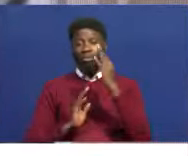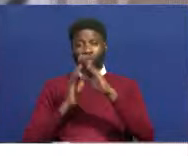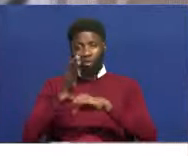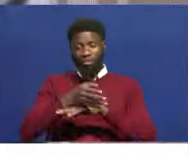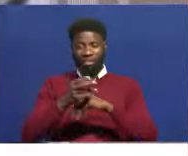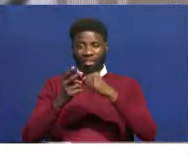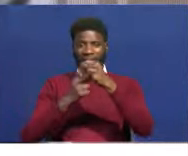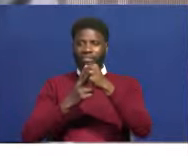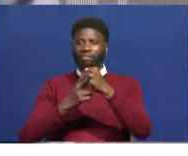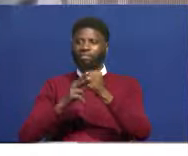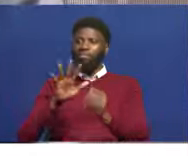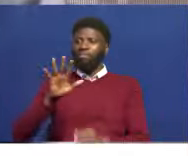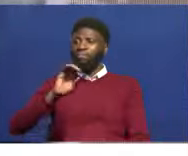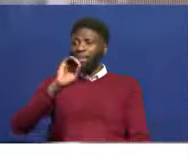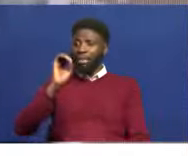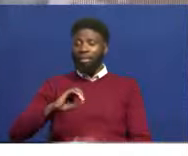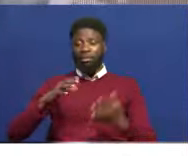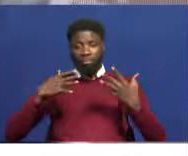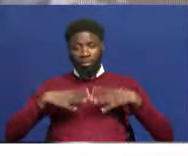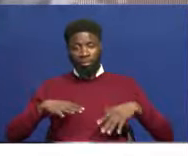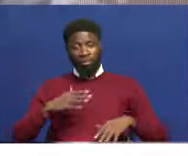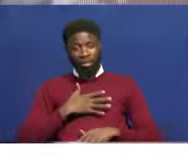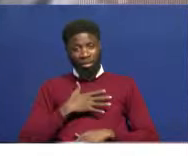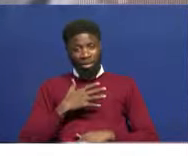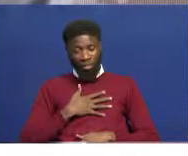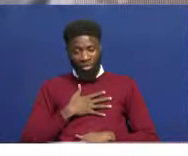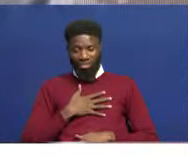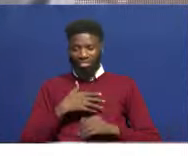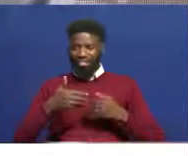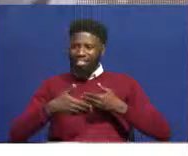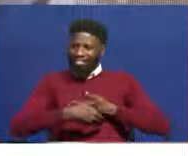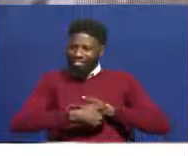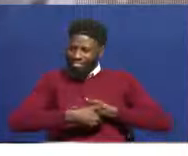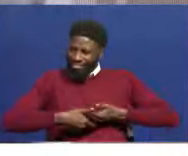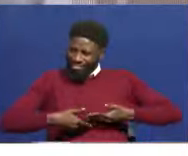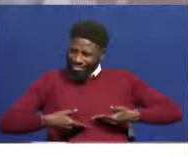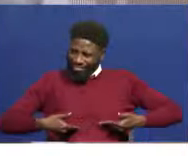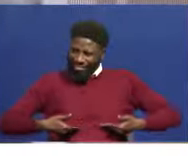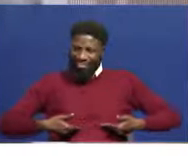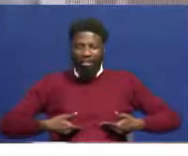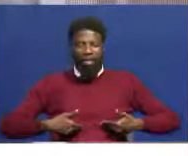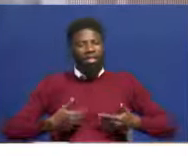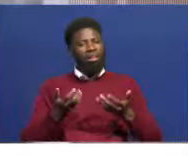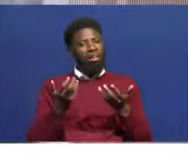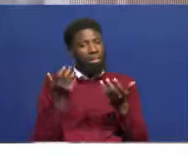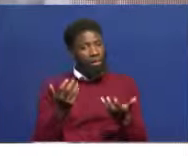are in danger of starvation and hunger. For them to